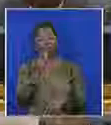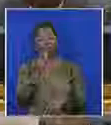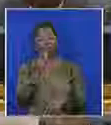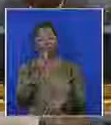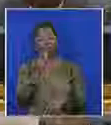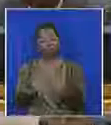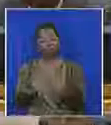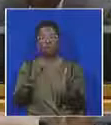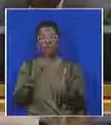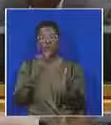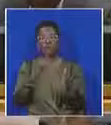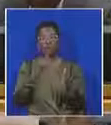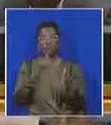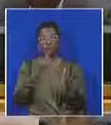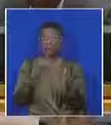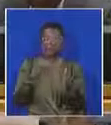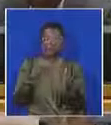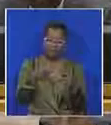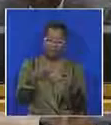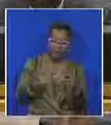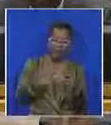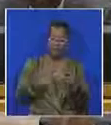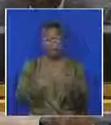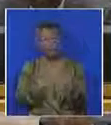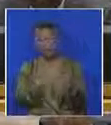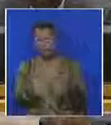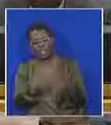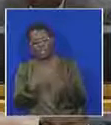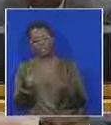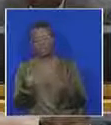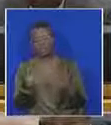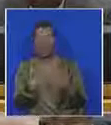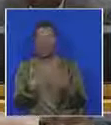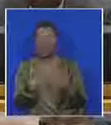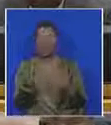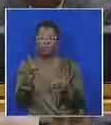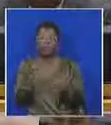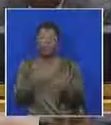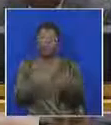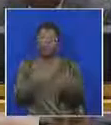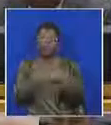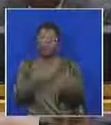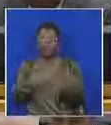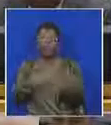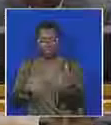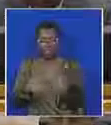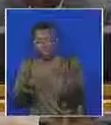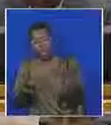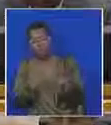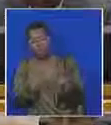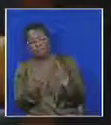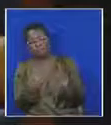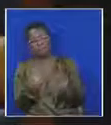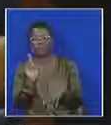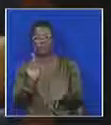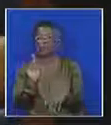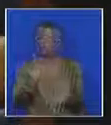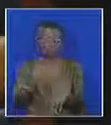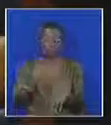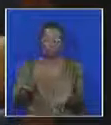so unconditionally, not with a proviso. The Deputy President had a proviso and a condition to that. Honorable